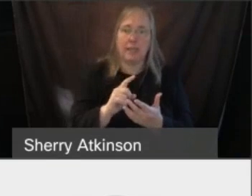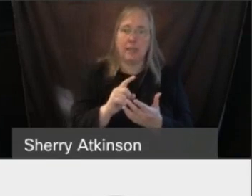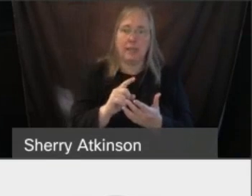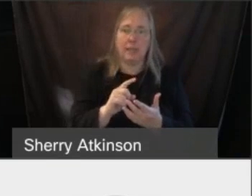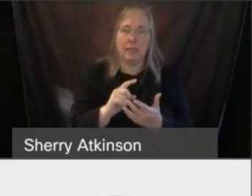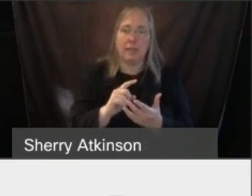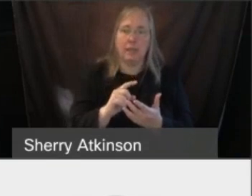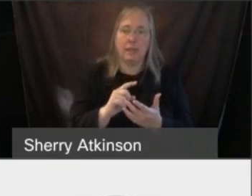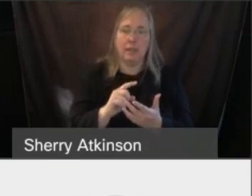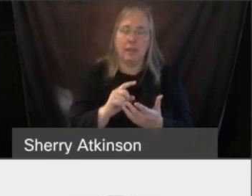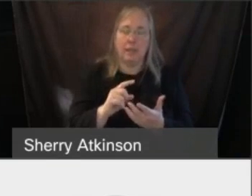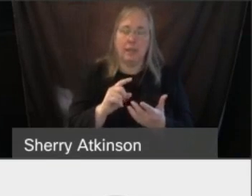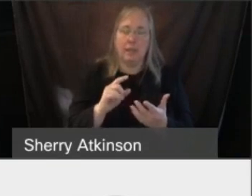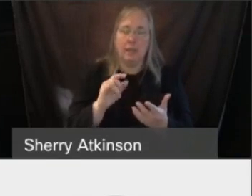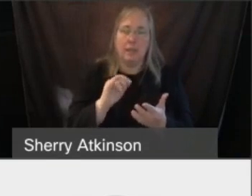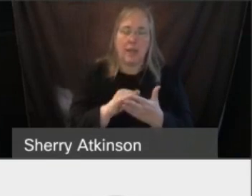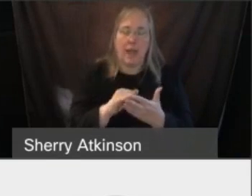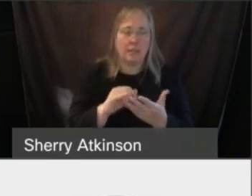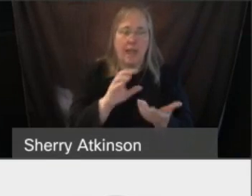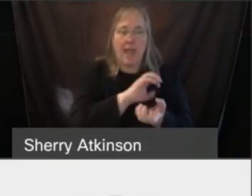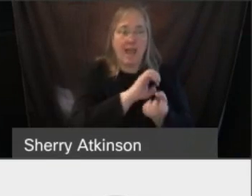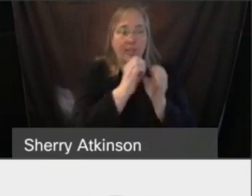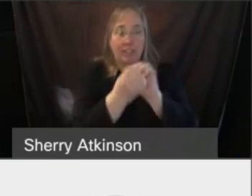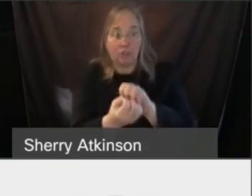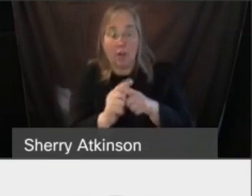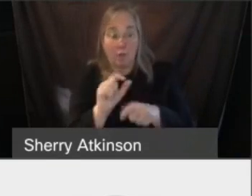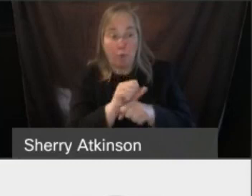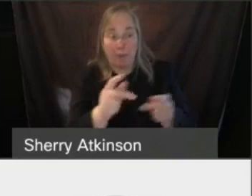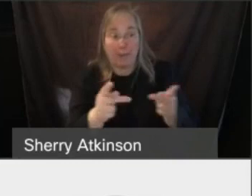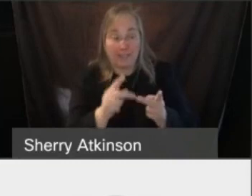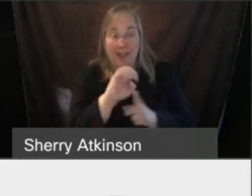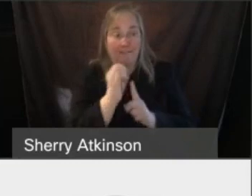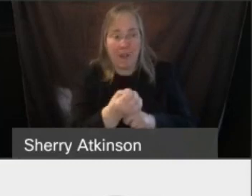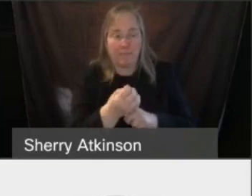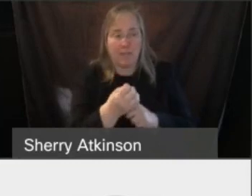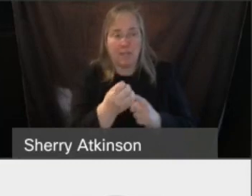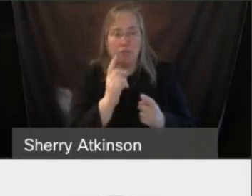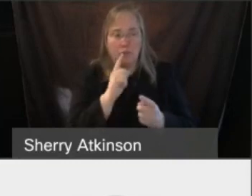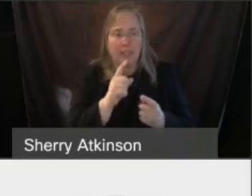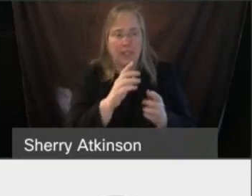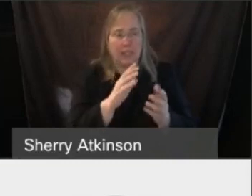supercharged the evolution of the workplace environment to really being distance for